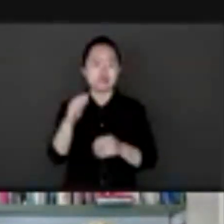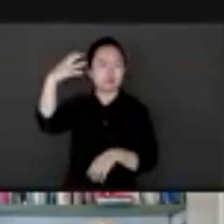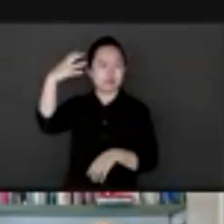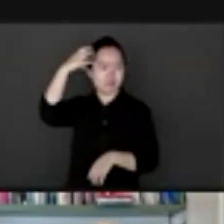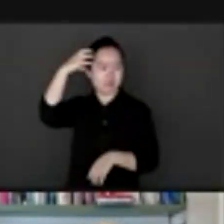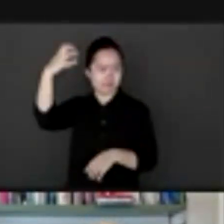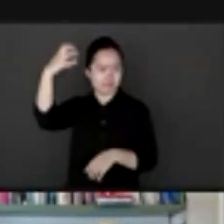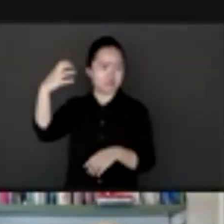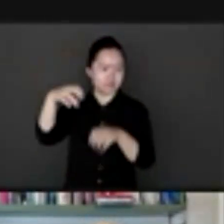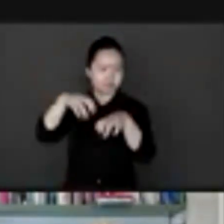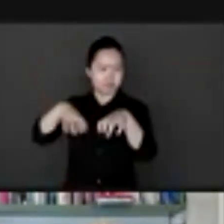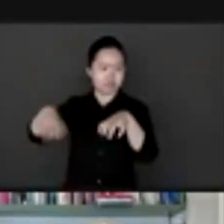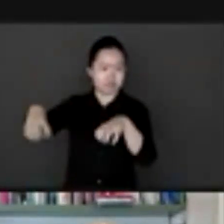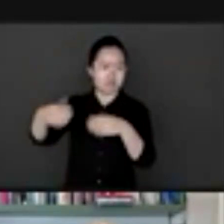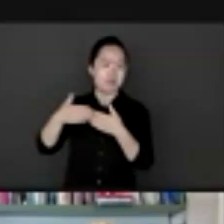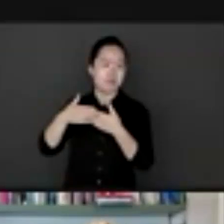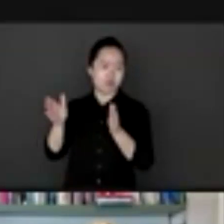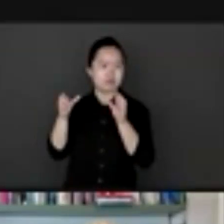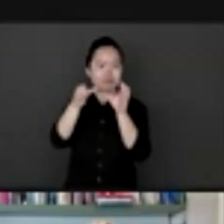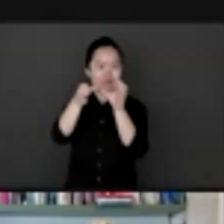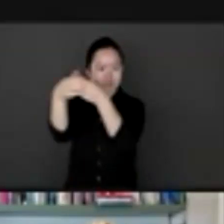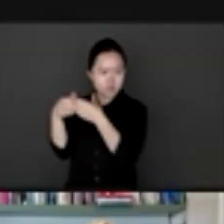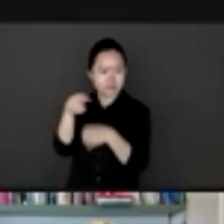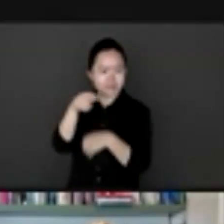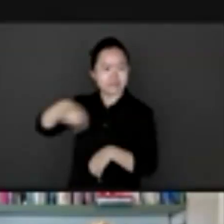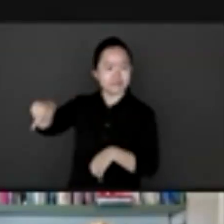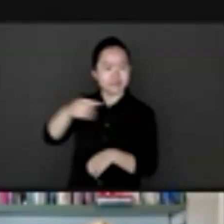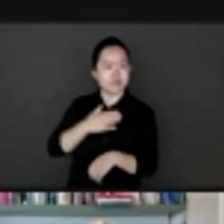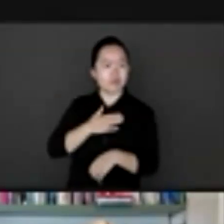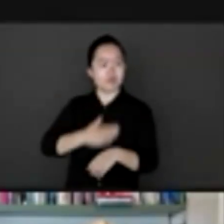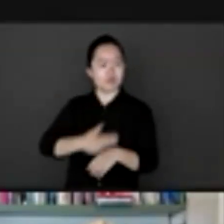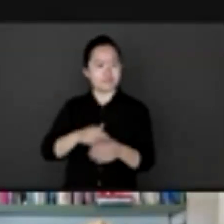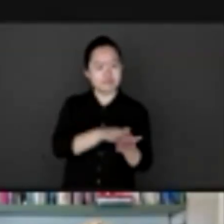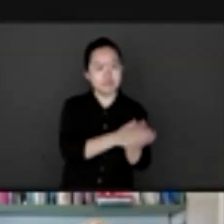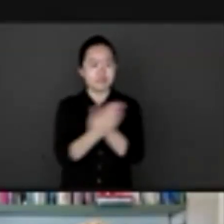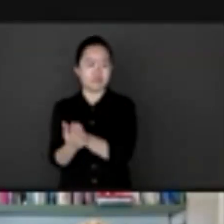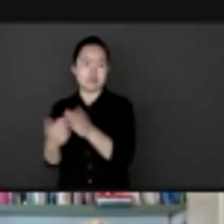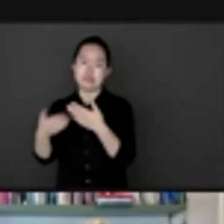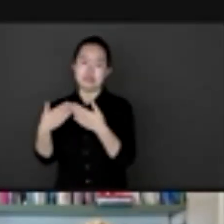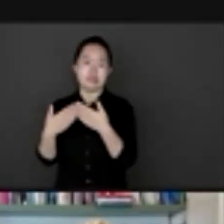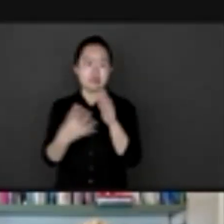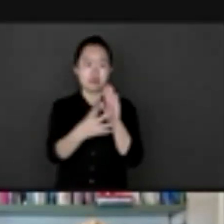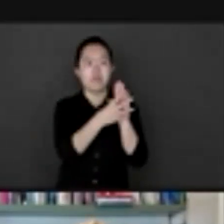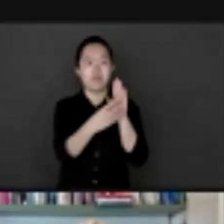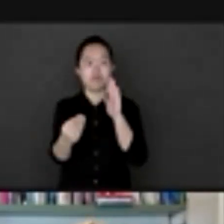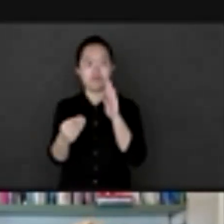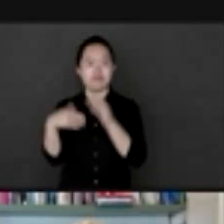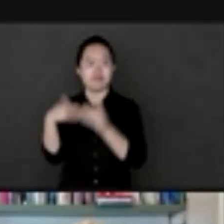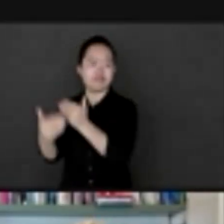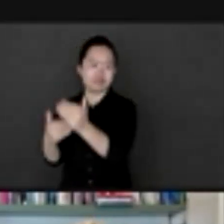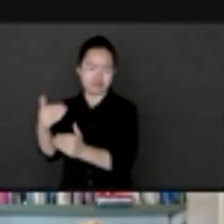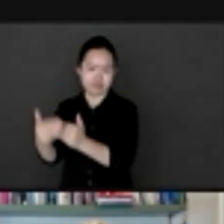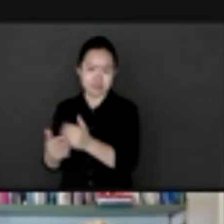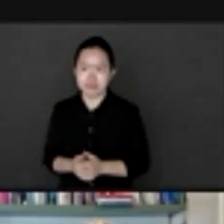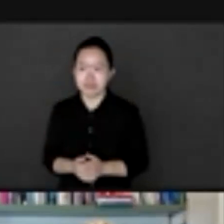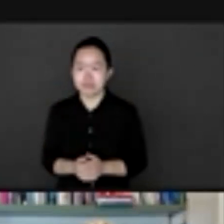municipalities. Their adoption of these website templates, required by law and promoted also through the National